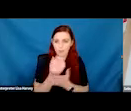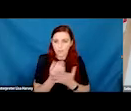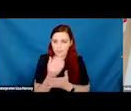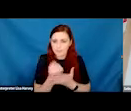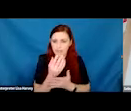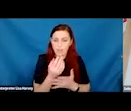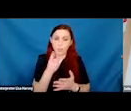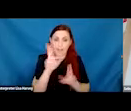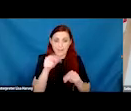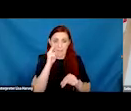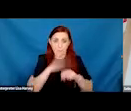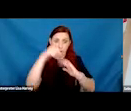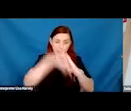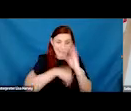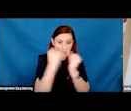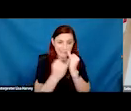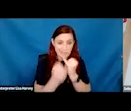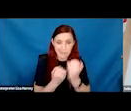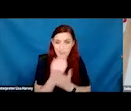morning.